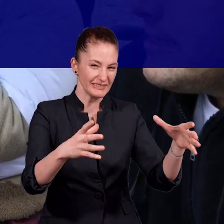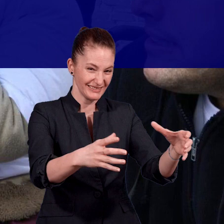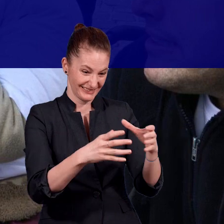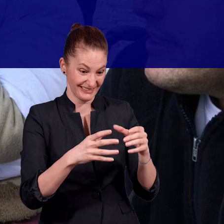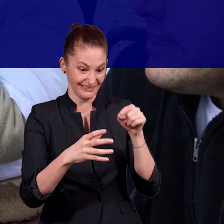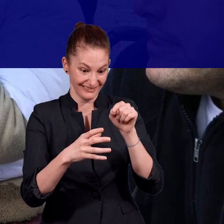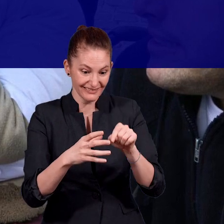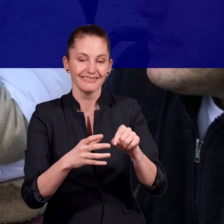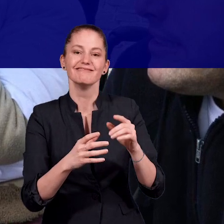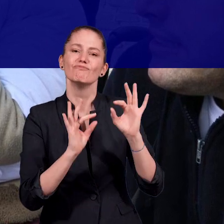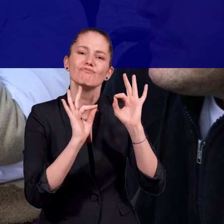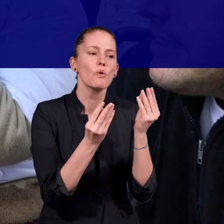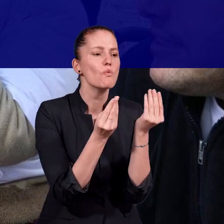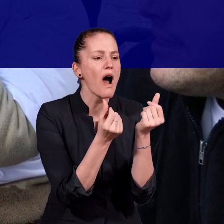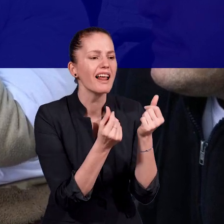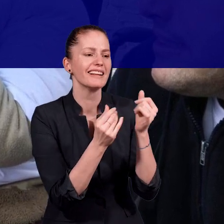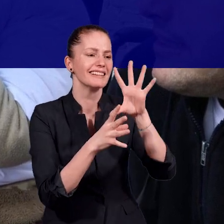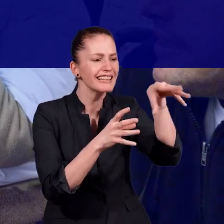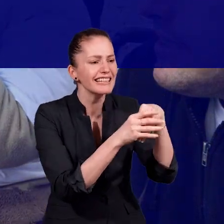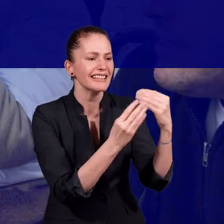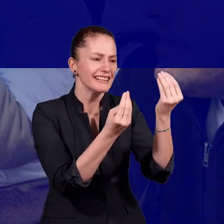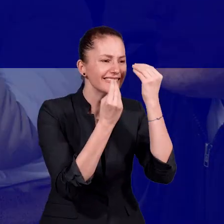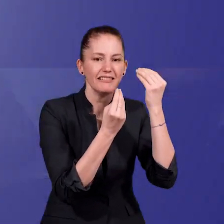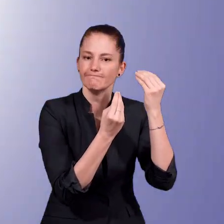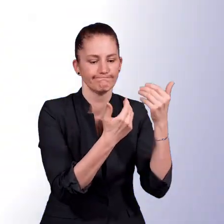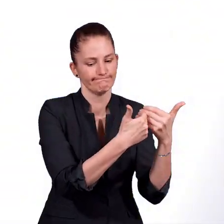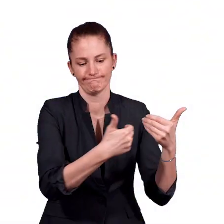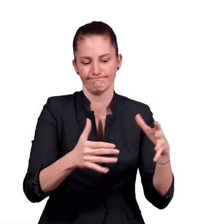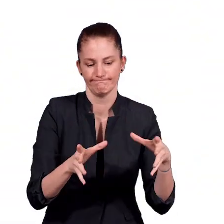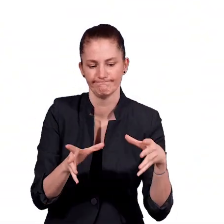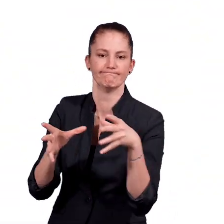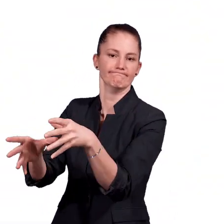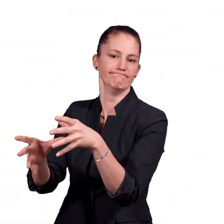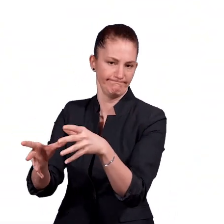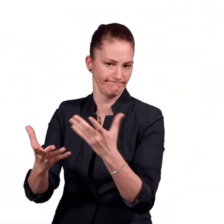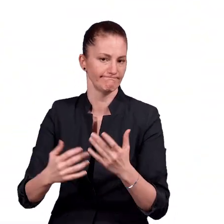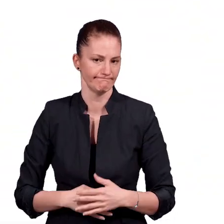and Central Asia are excluded from quality inclusive education.